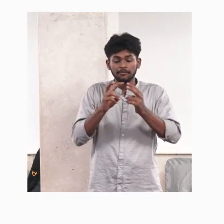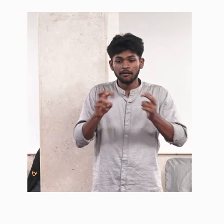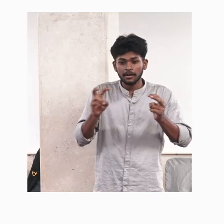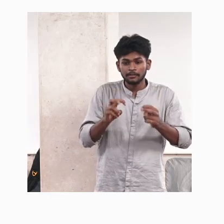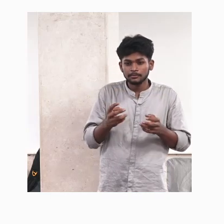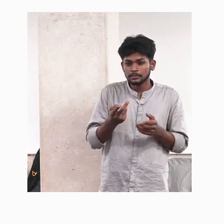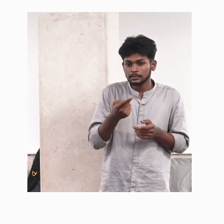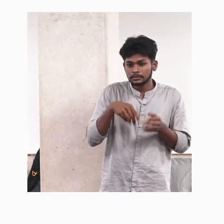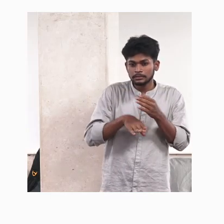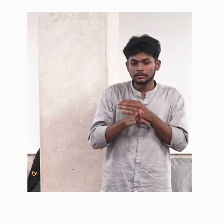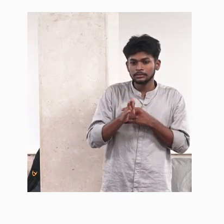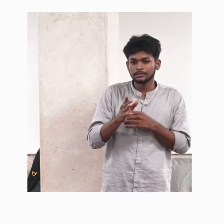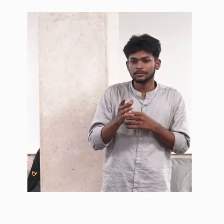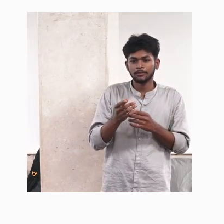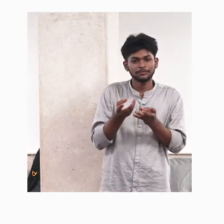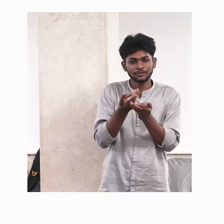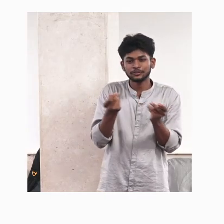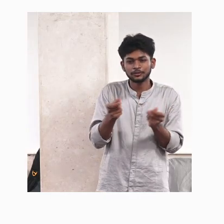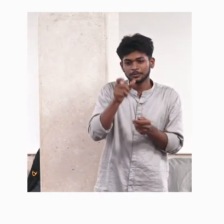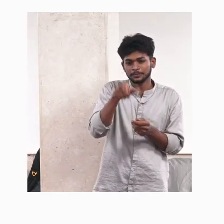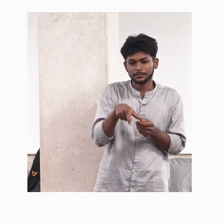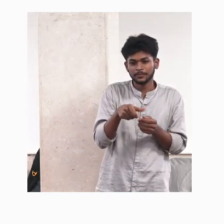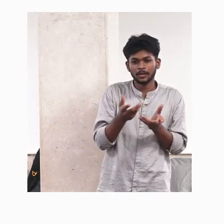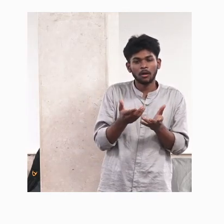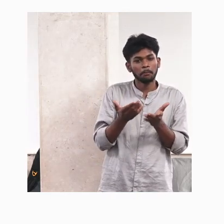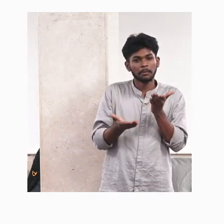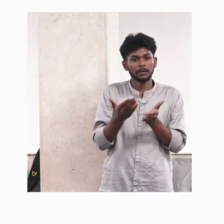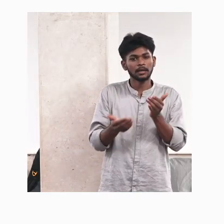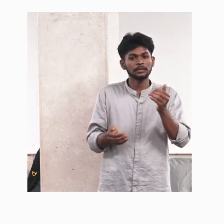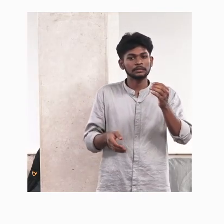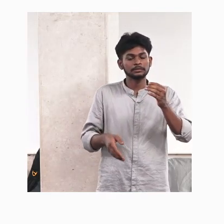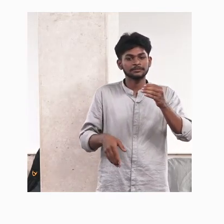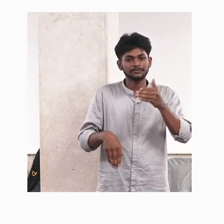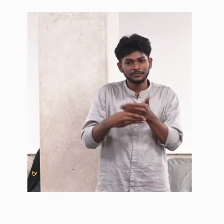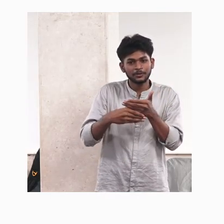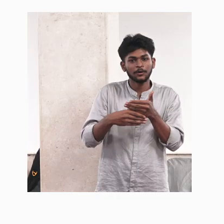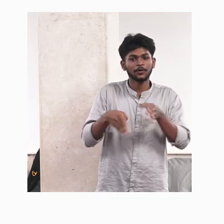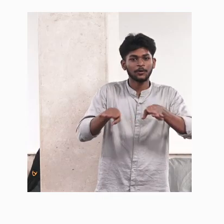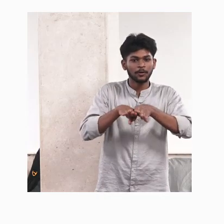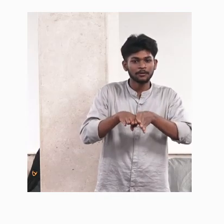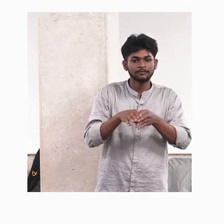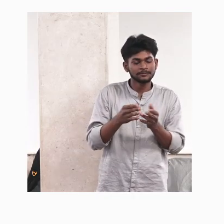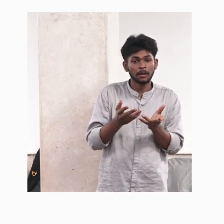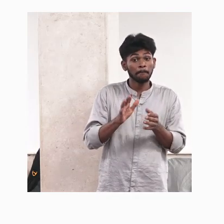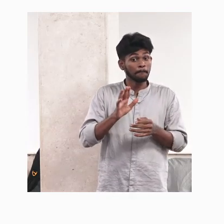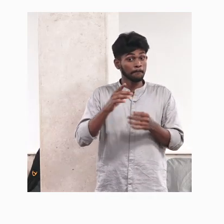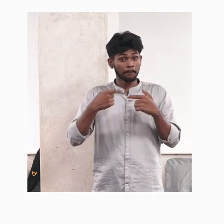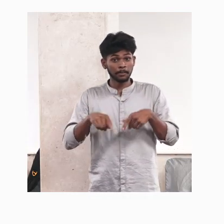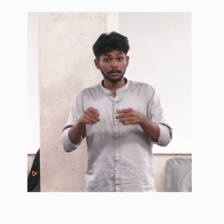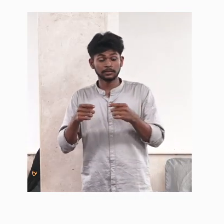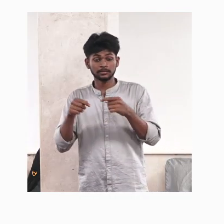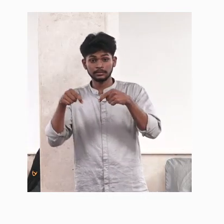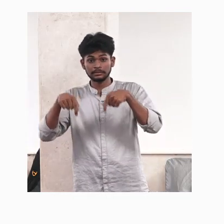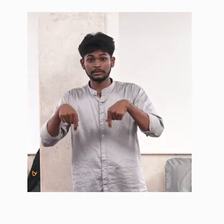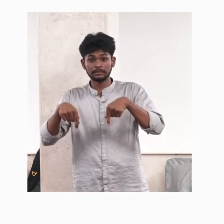other like solutions or conclusions. But now it's like more open discussions, so